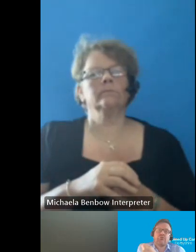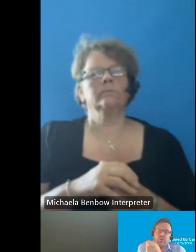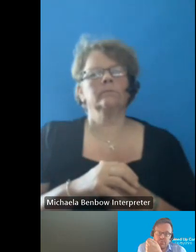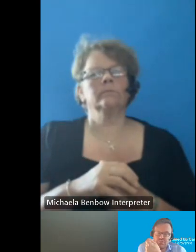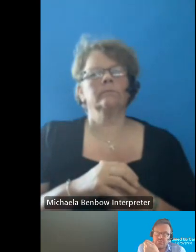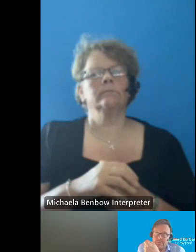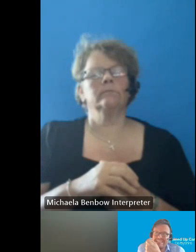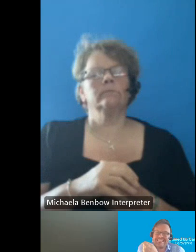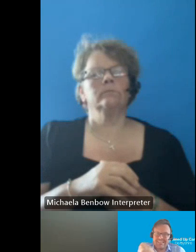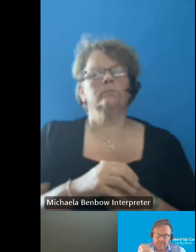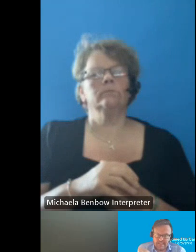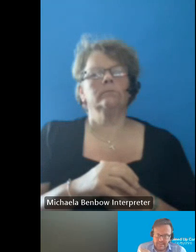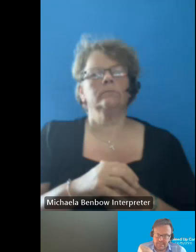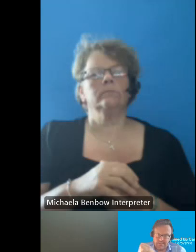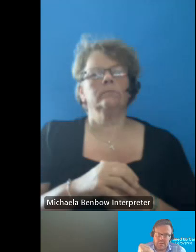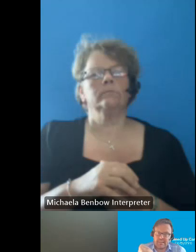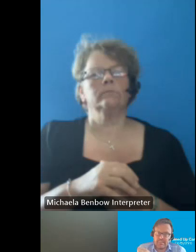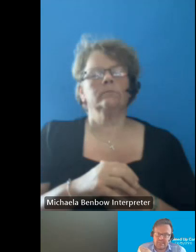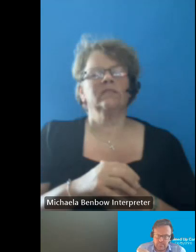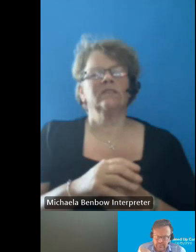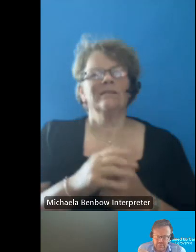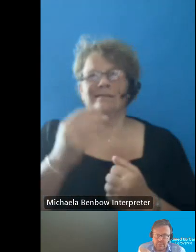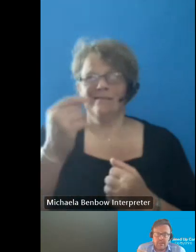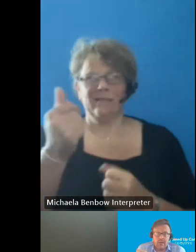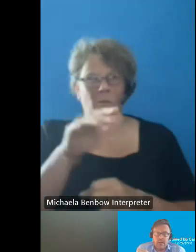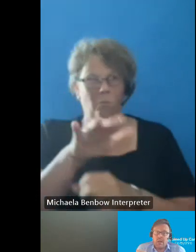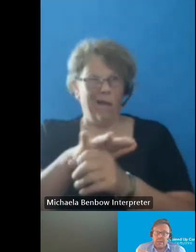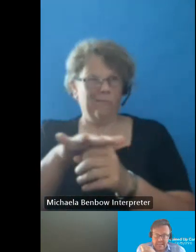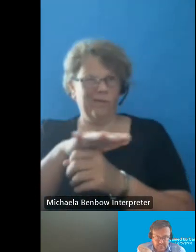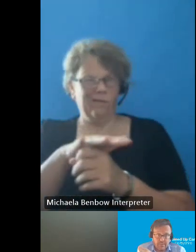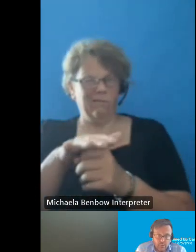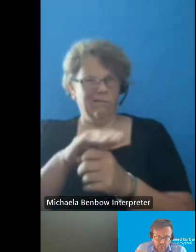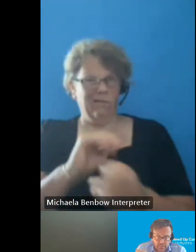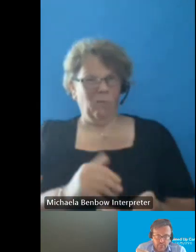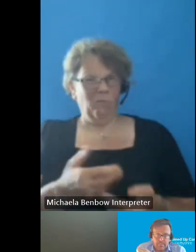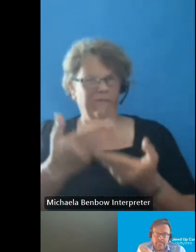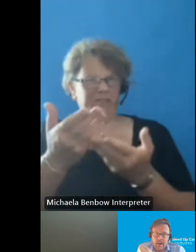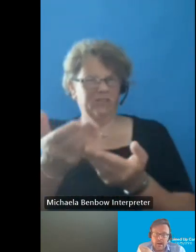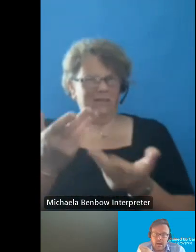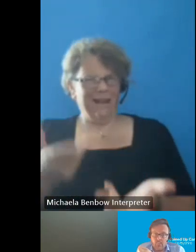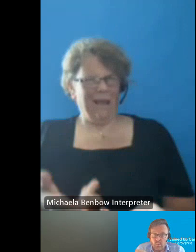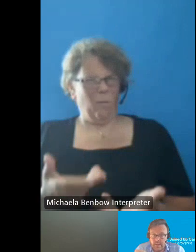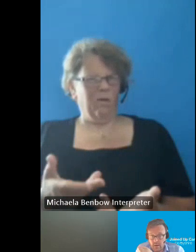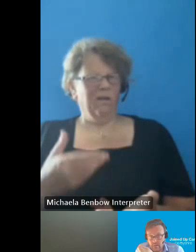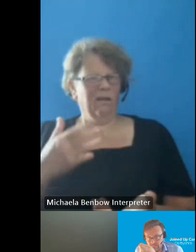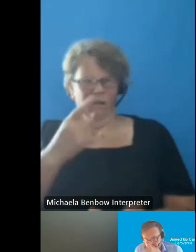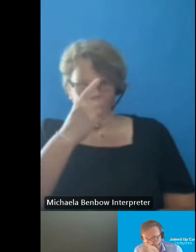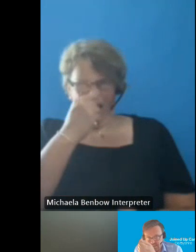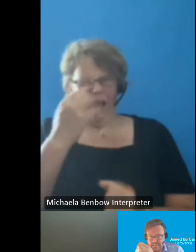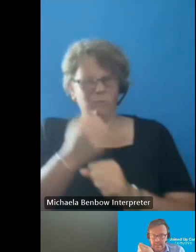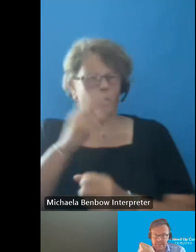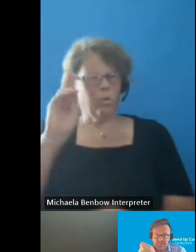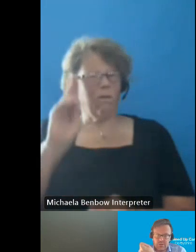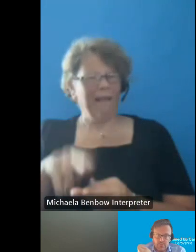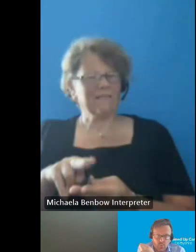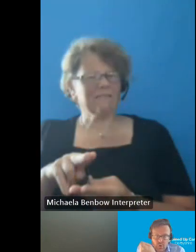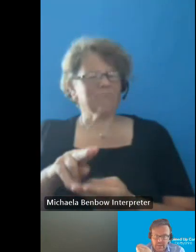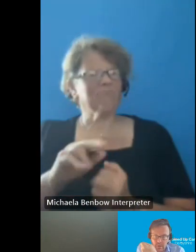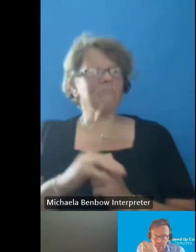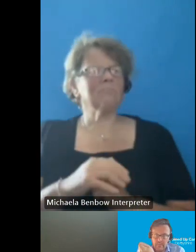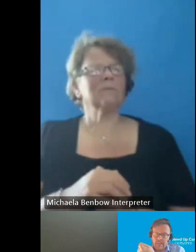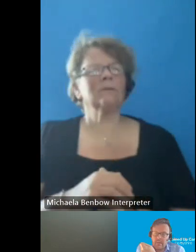an approach to disinvesting in certain aspects of provision needs to be thought through. We are, as you can see in this